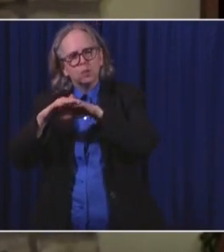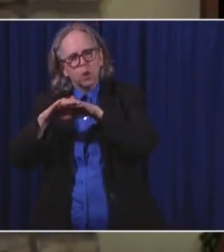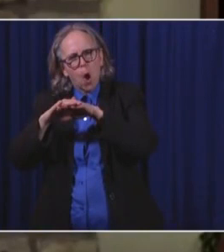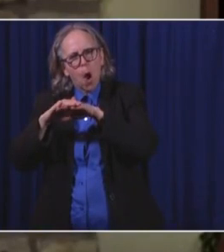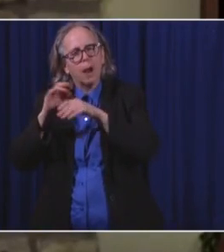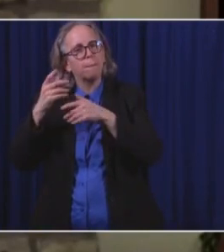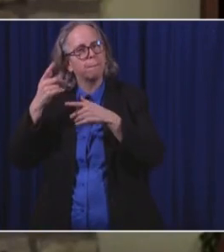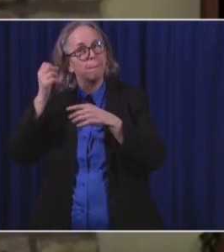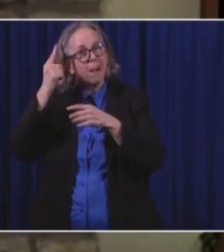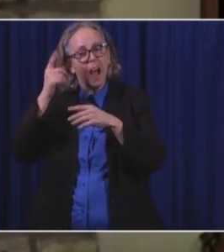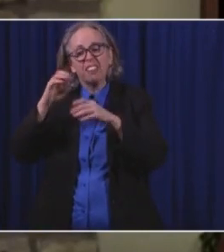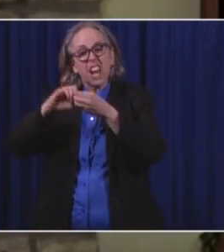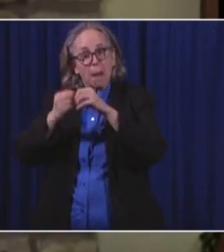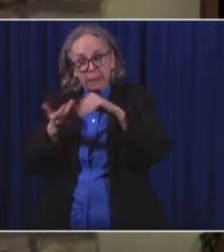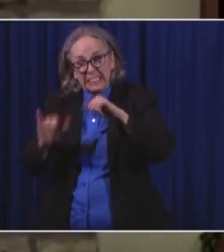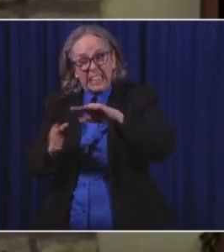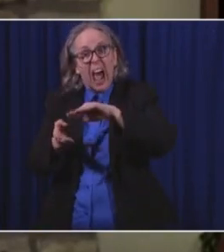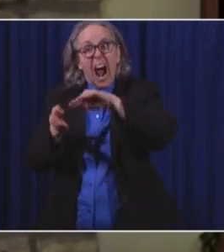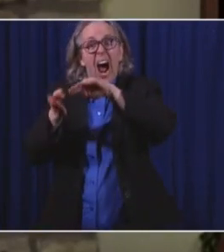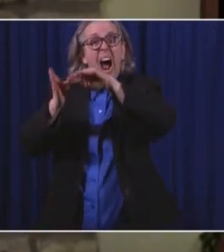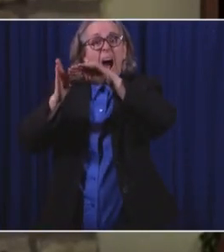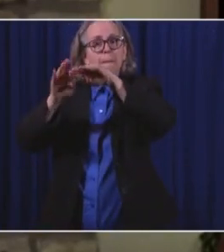That's good, but we got to do more.